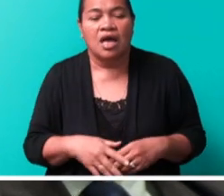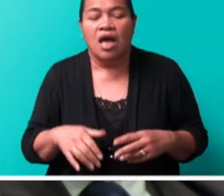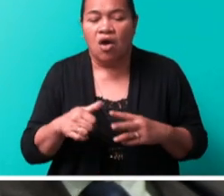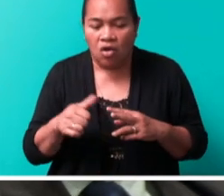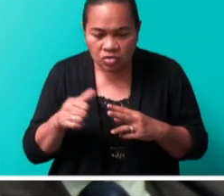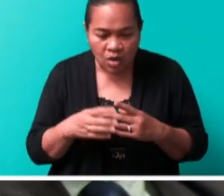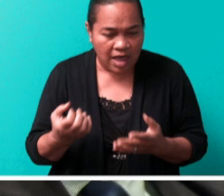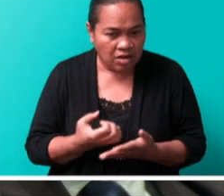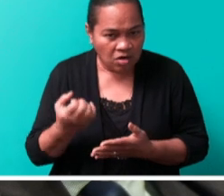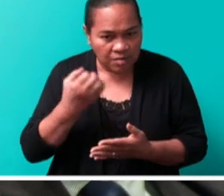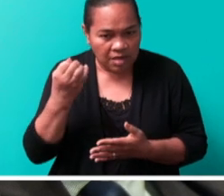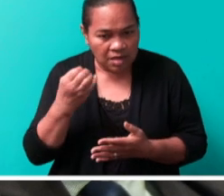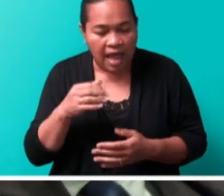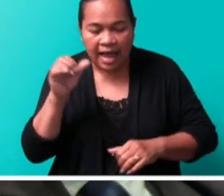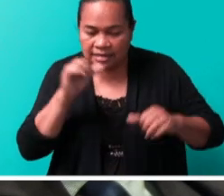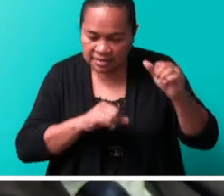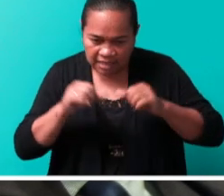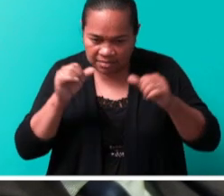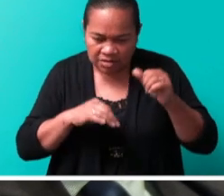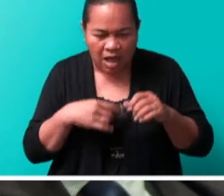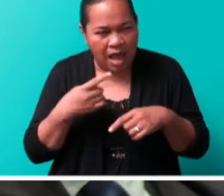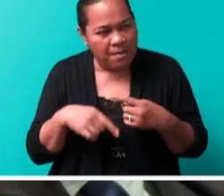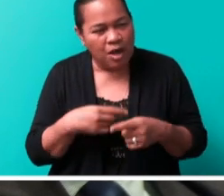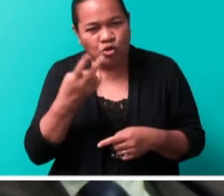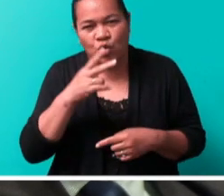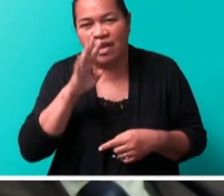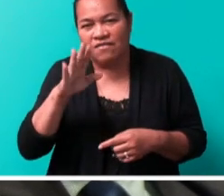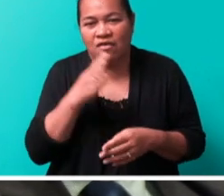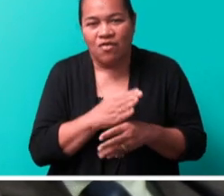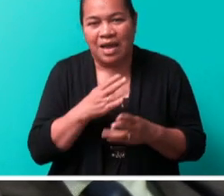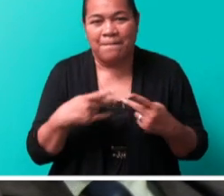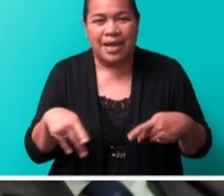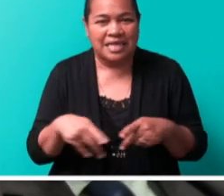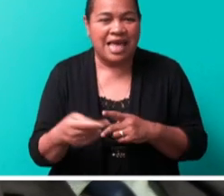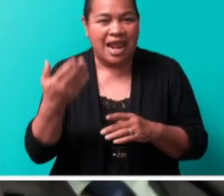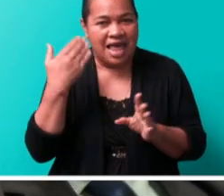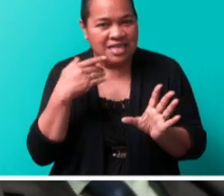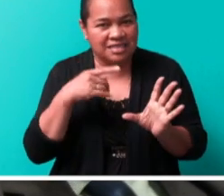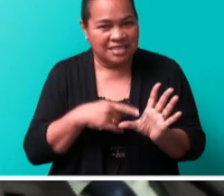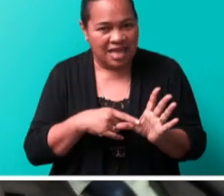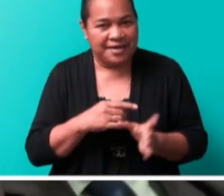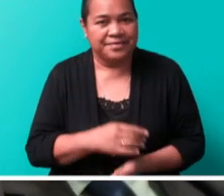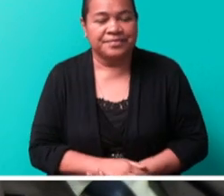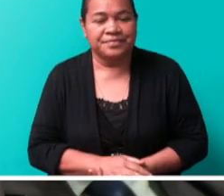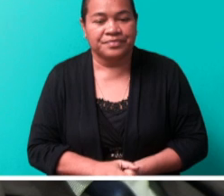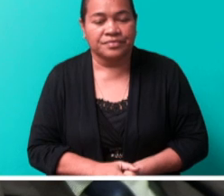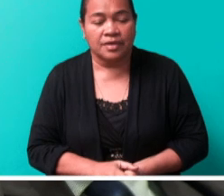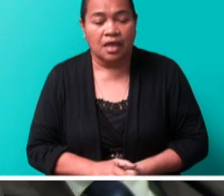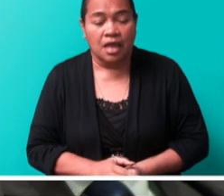ergonomics assessment, etc., to around 25 workplaces last year. Mr. Speaker said,